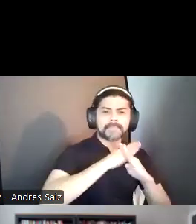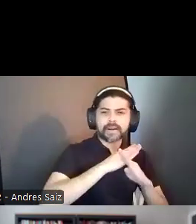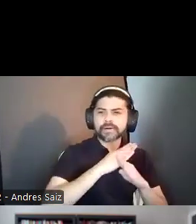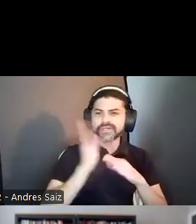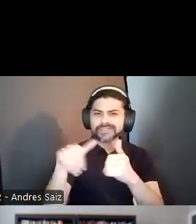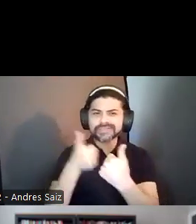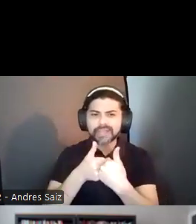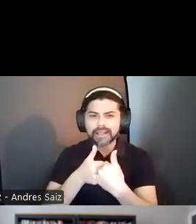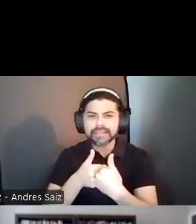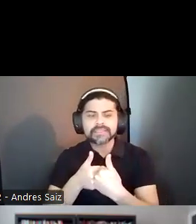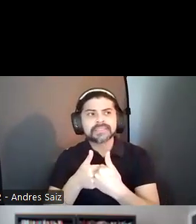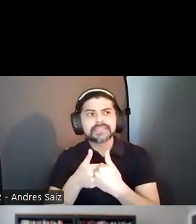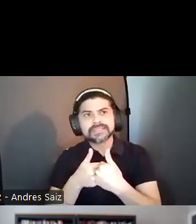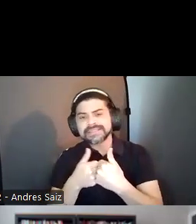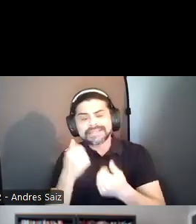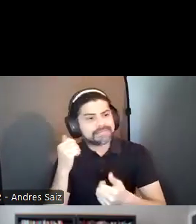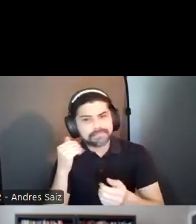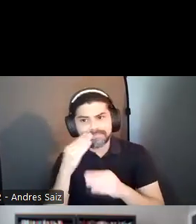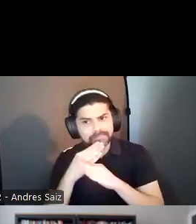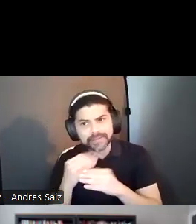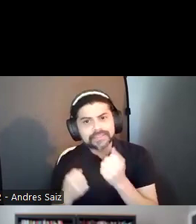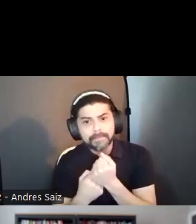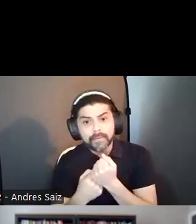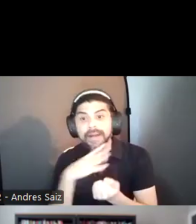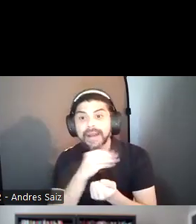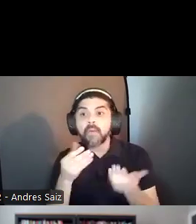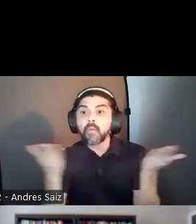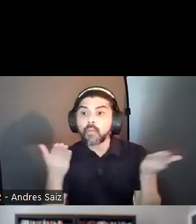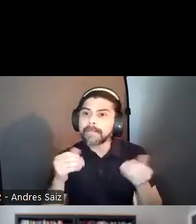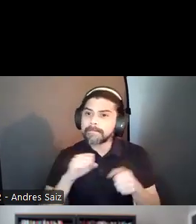and what factors are making implementation easier.